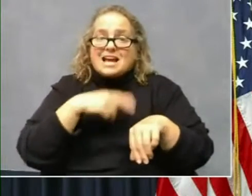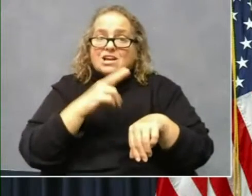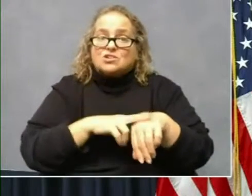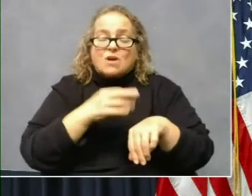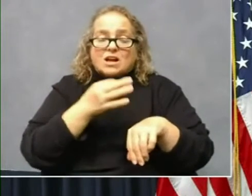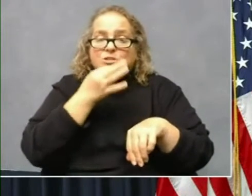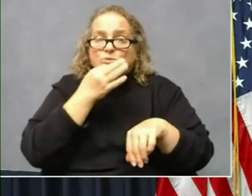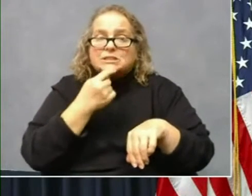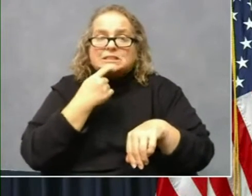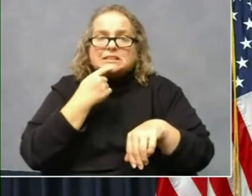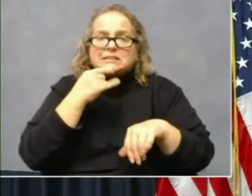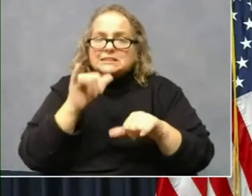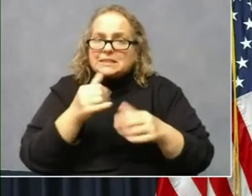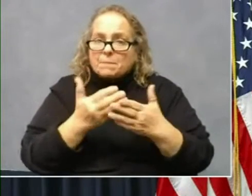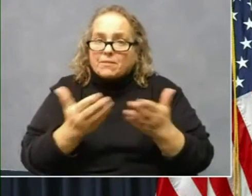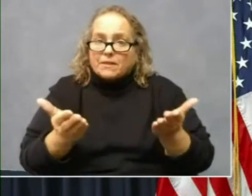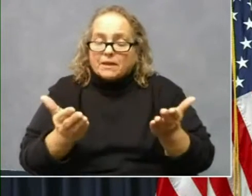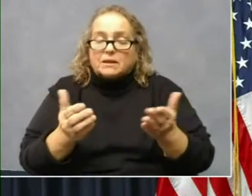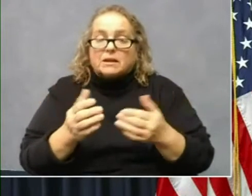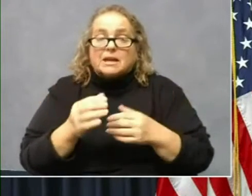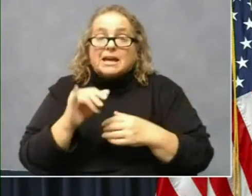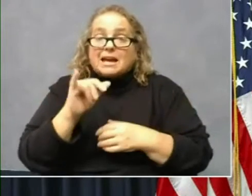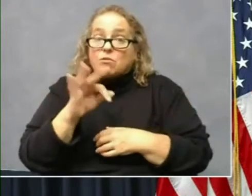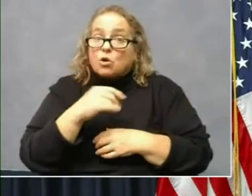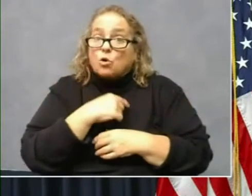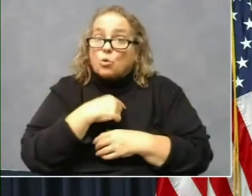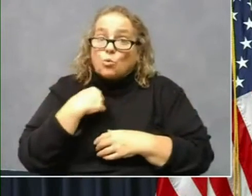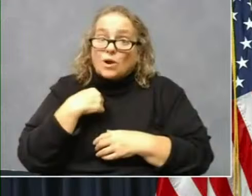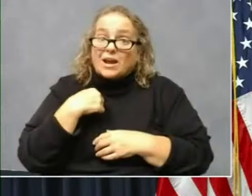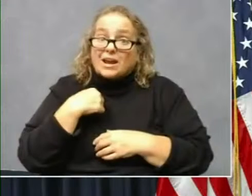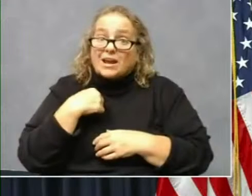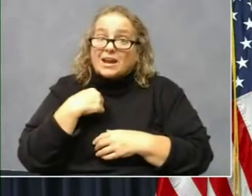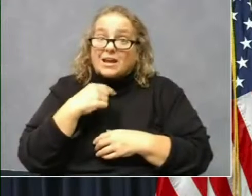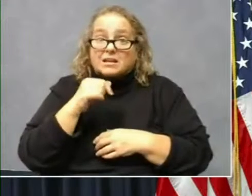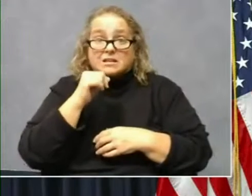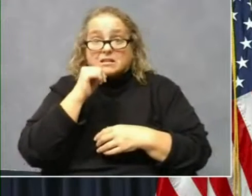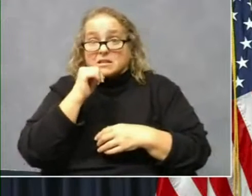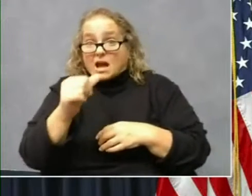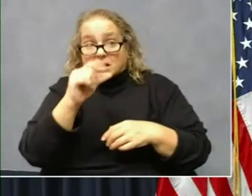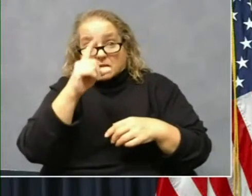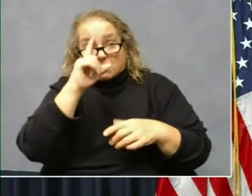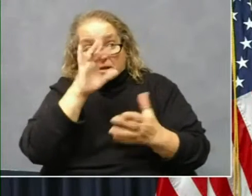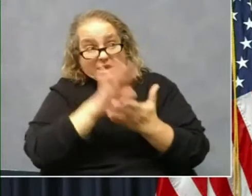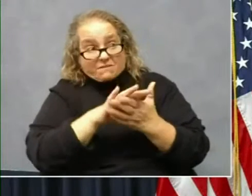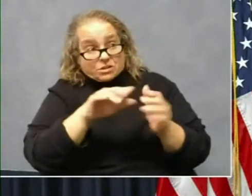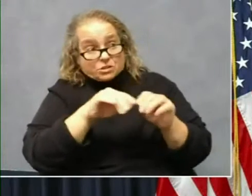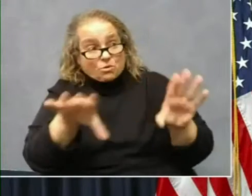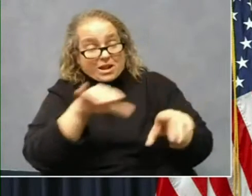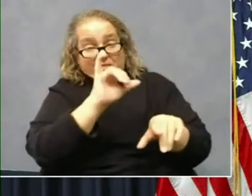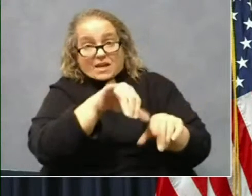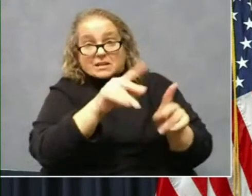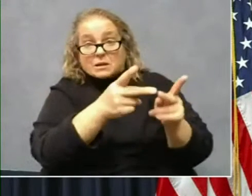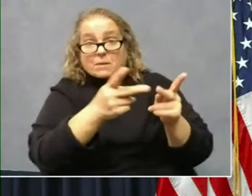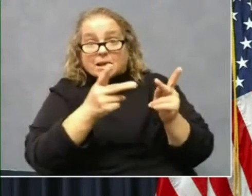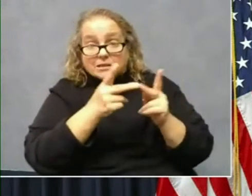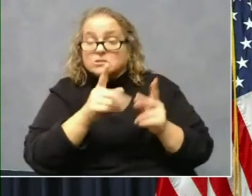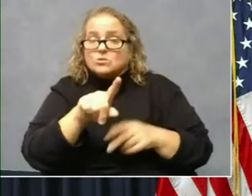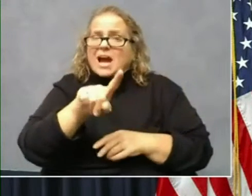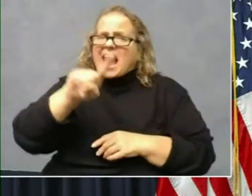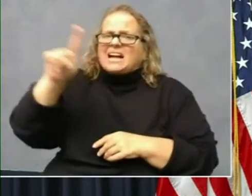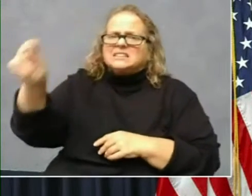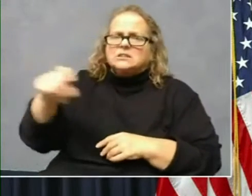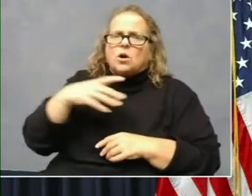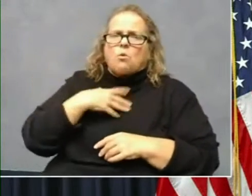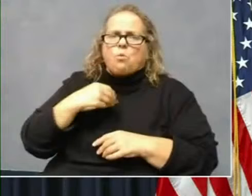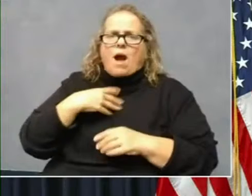if we don't believe that it was spreading in these places, ask the White House for their data. I'm sure they could give